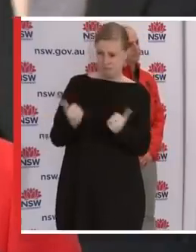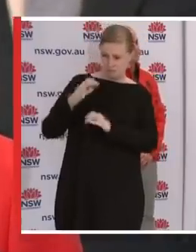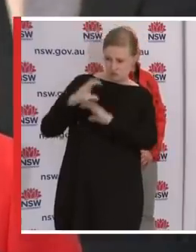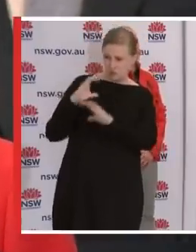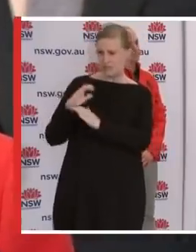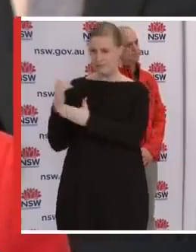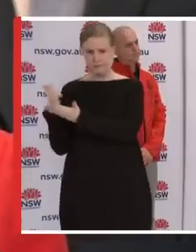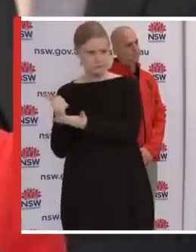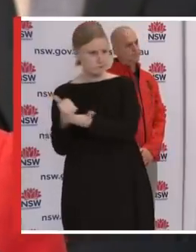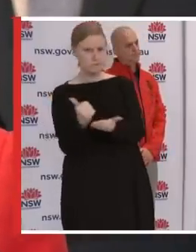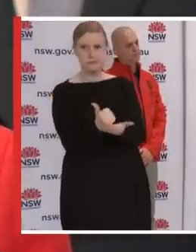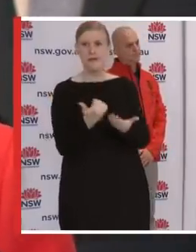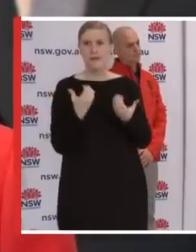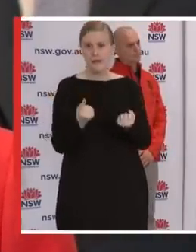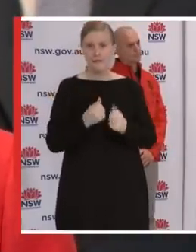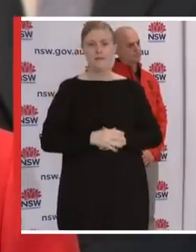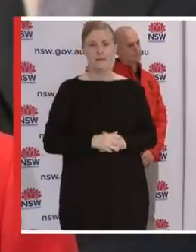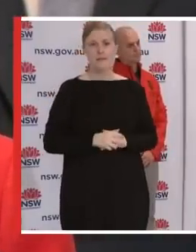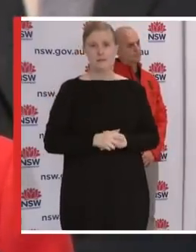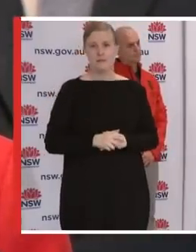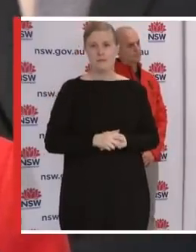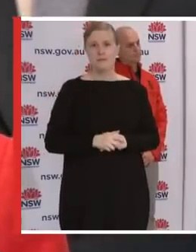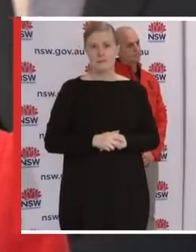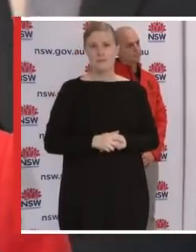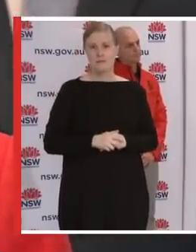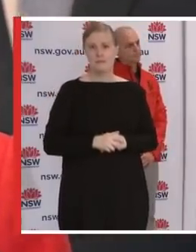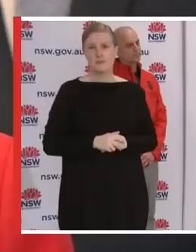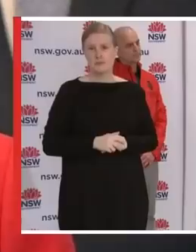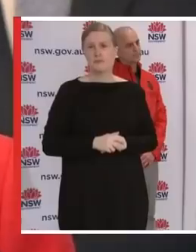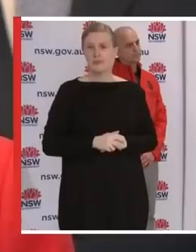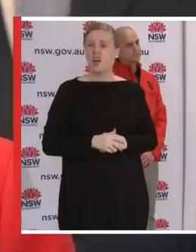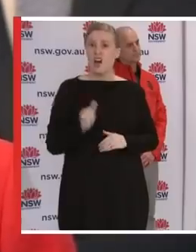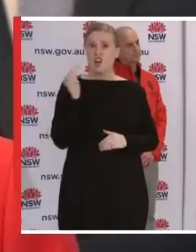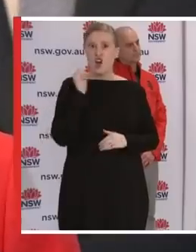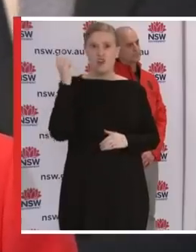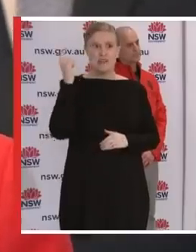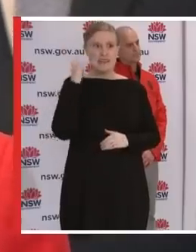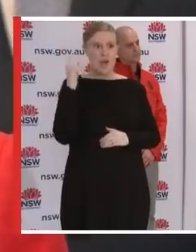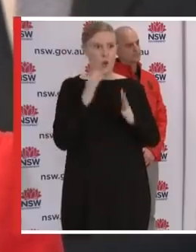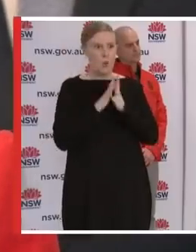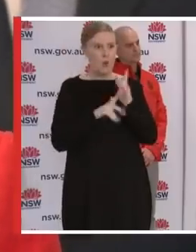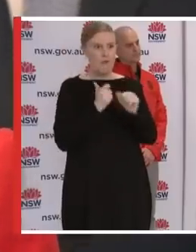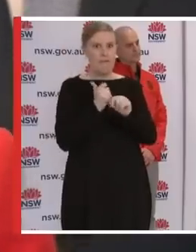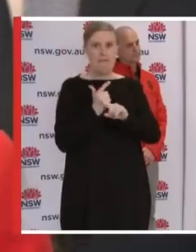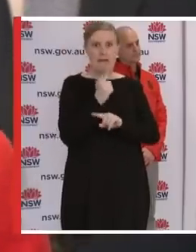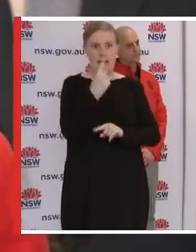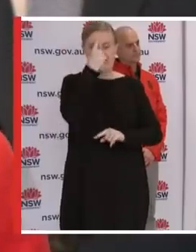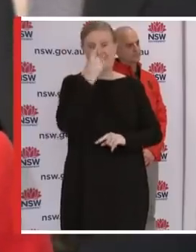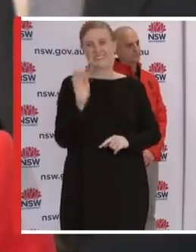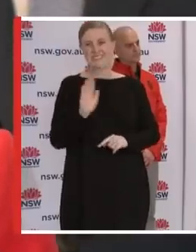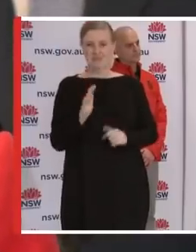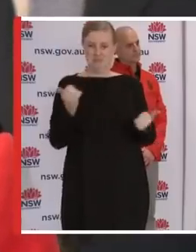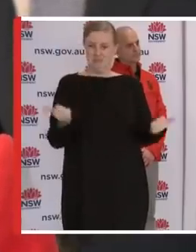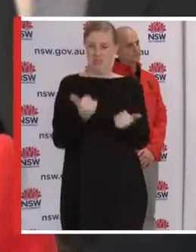to Wollongong, so whilst it sounds distant, there is actually quite connectivity. So I wouldn't rule out anything. What we're more committed